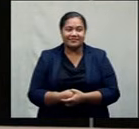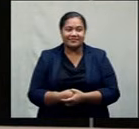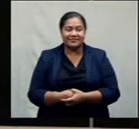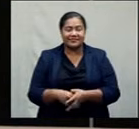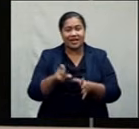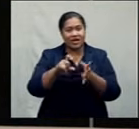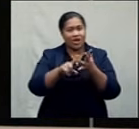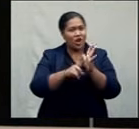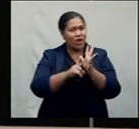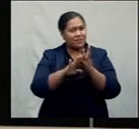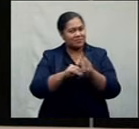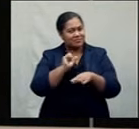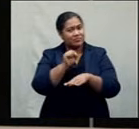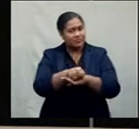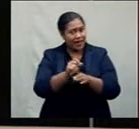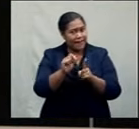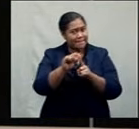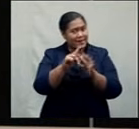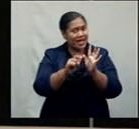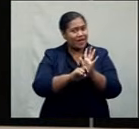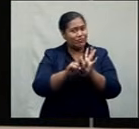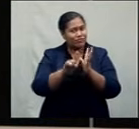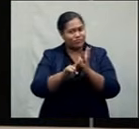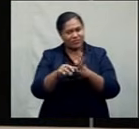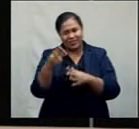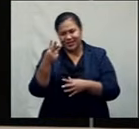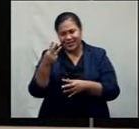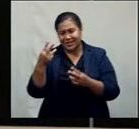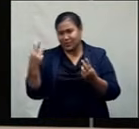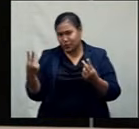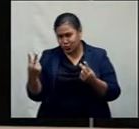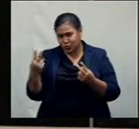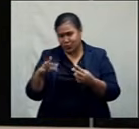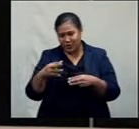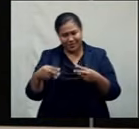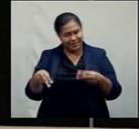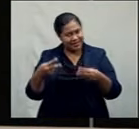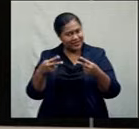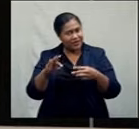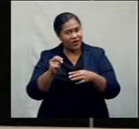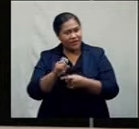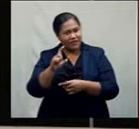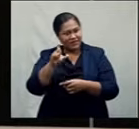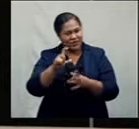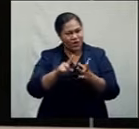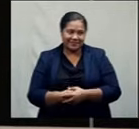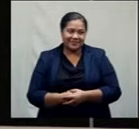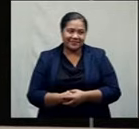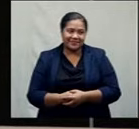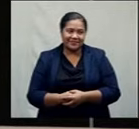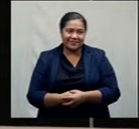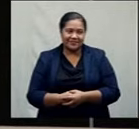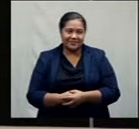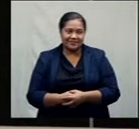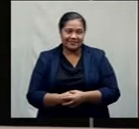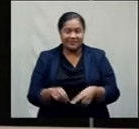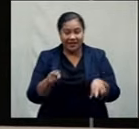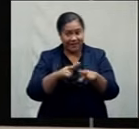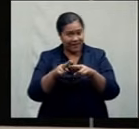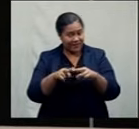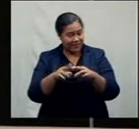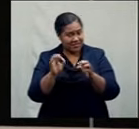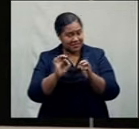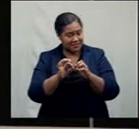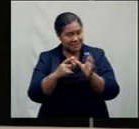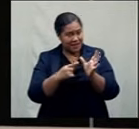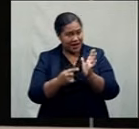Colombia has beaten Peru 3-2 in the third place match playoffs of the Copa America today. Fiji Mbati